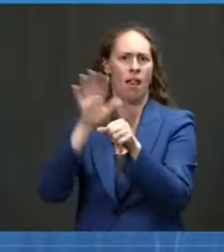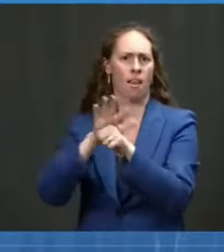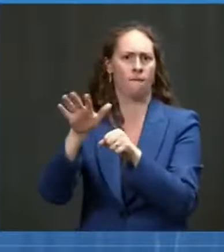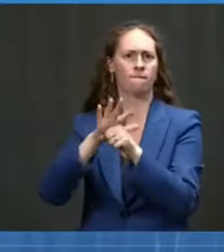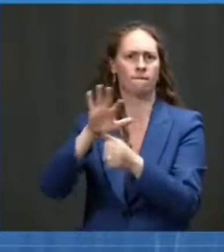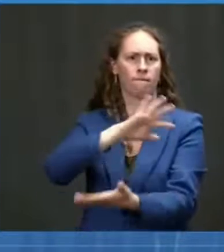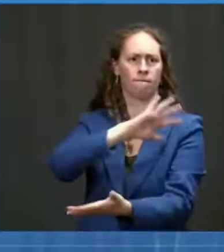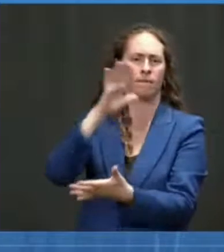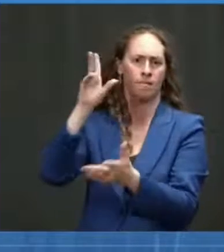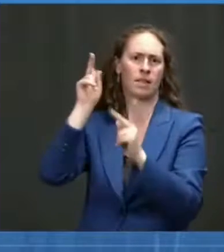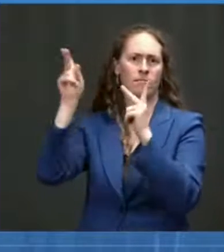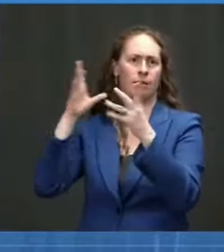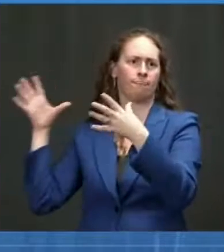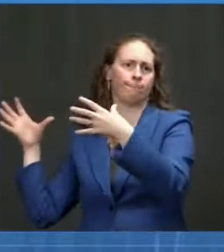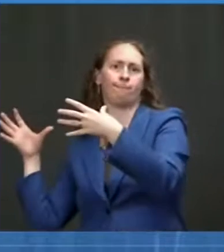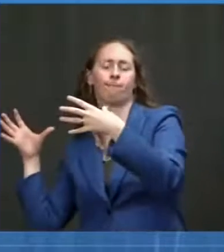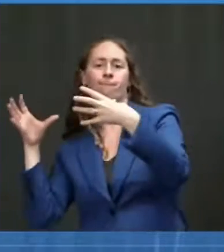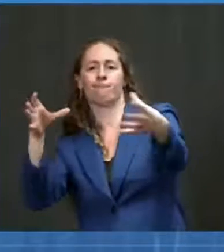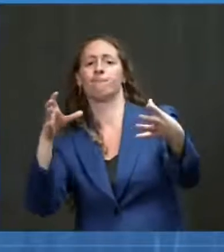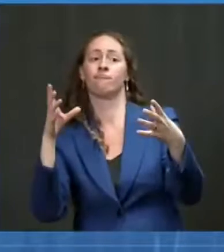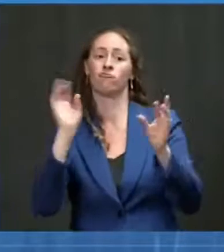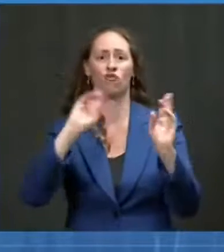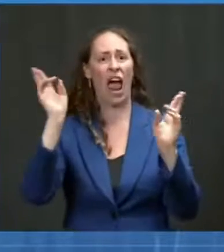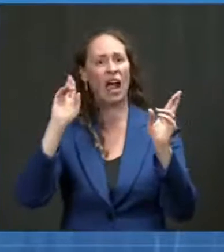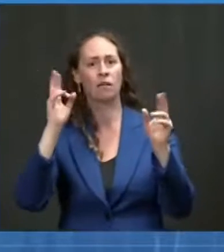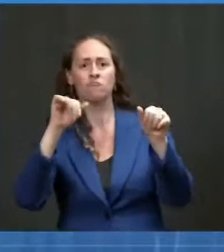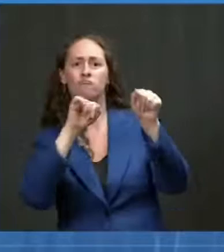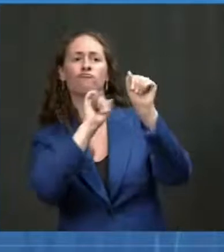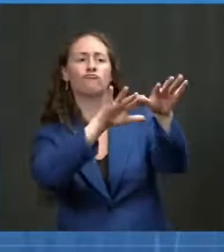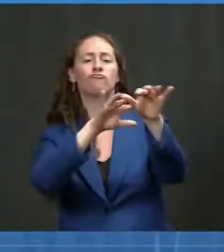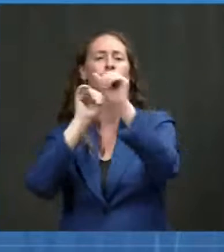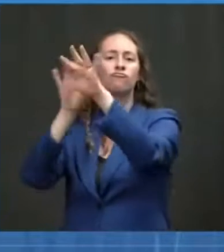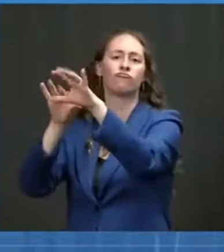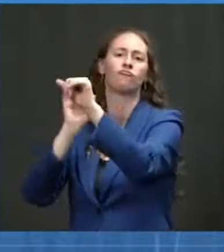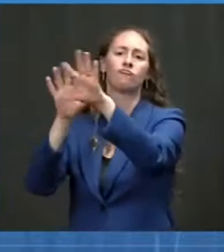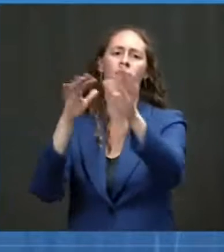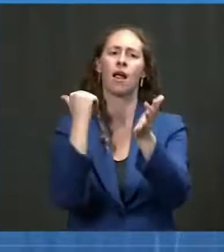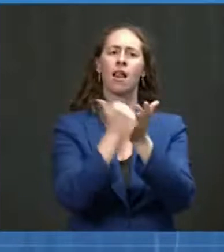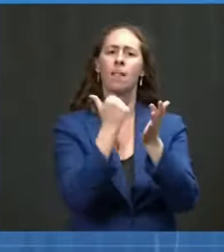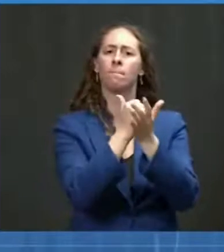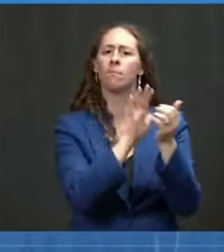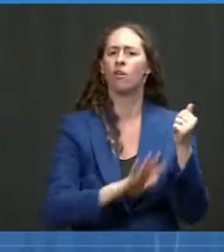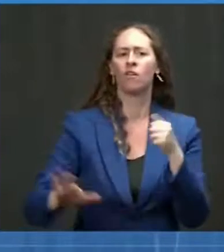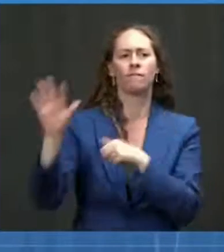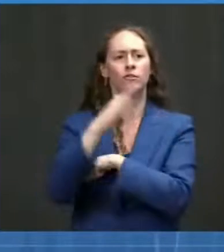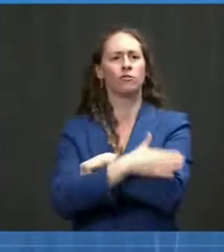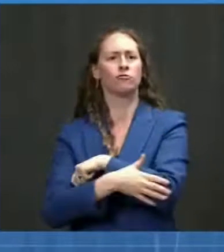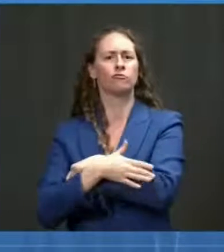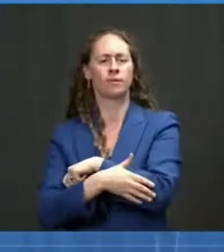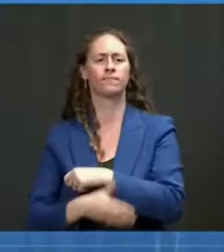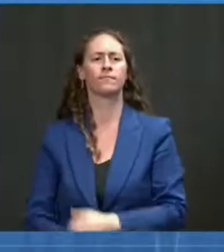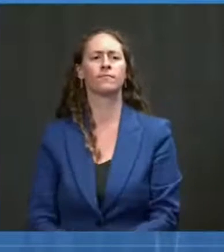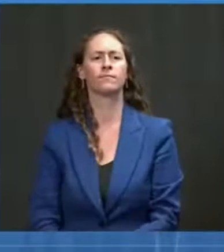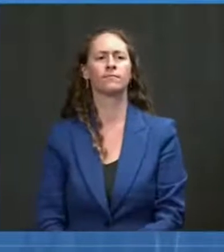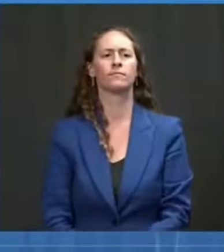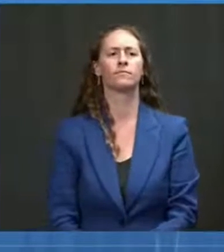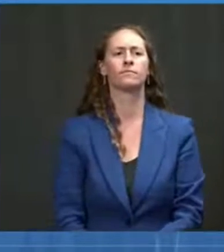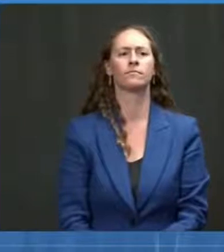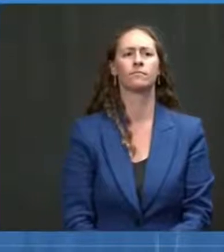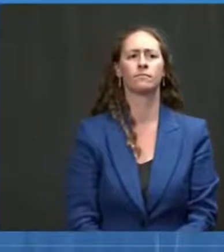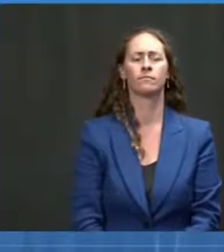that reimbursement's been extended, 100% reimbursement. So we will make sure that it is convenient and